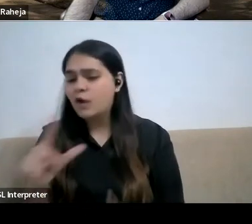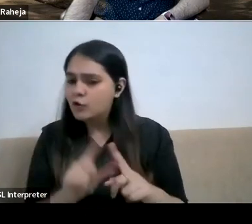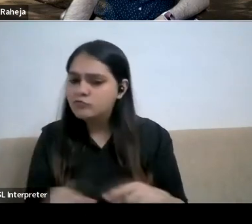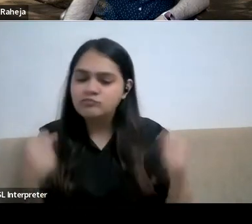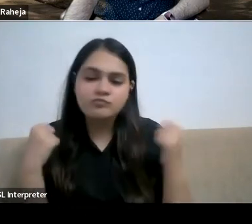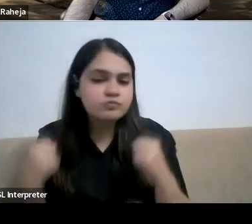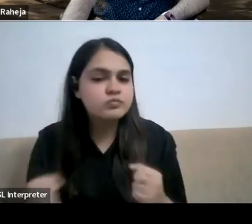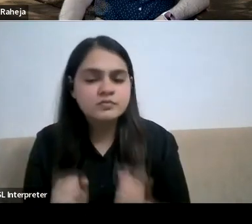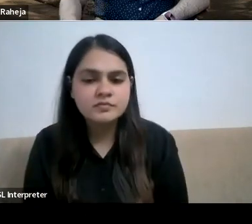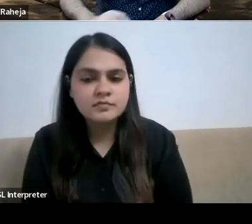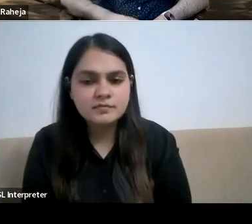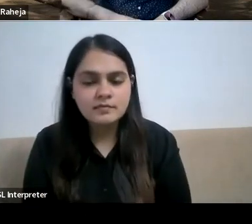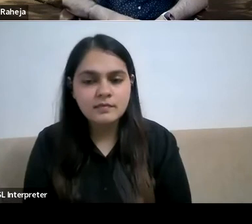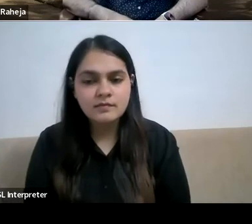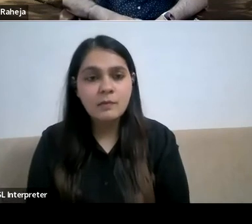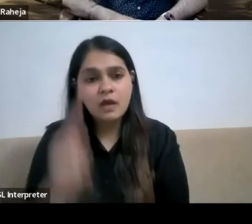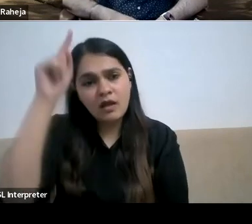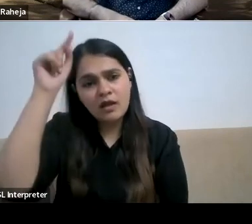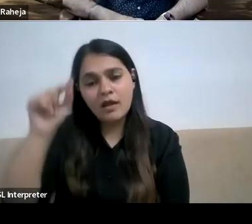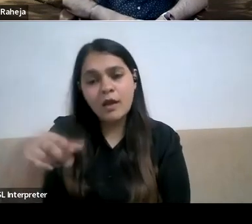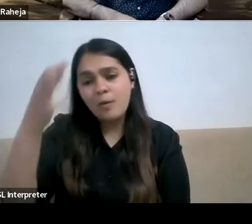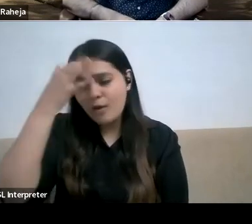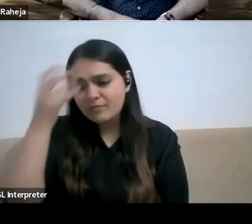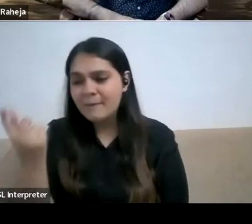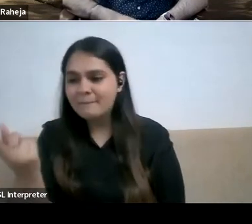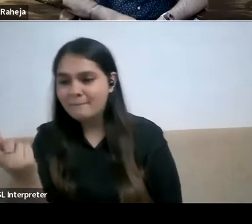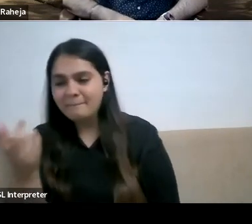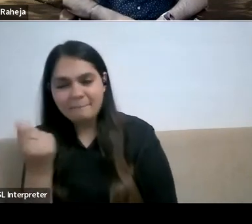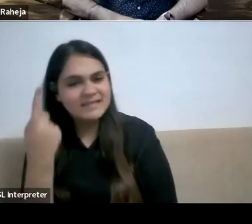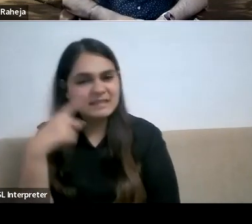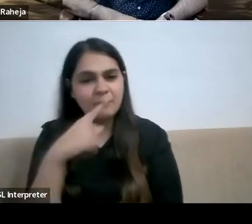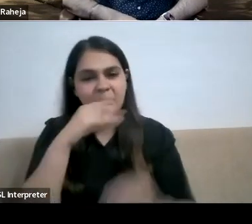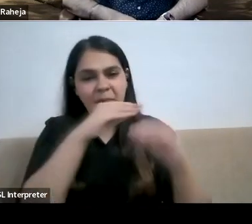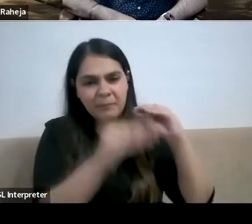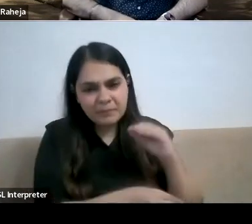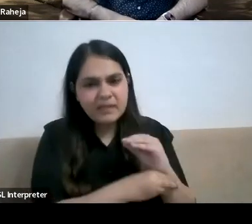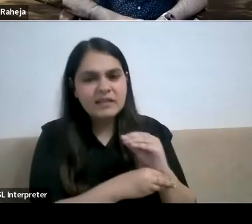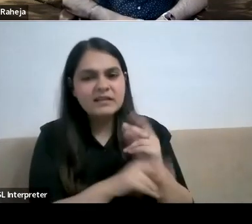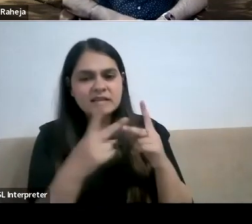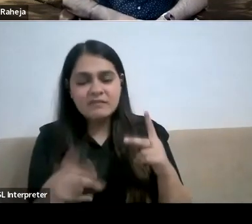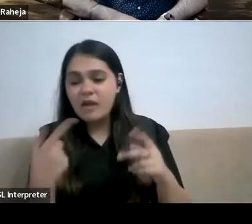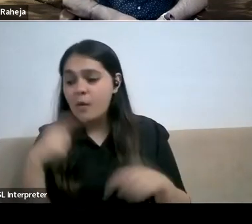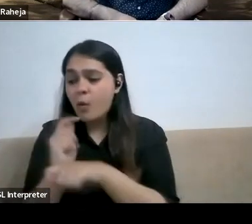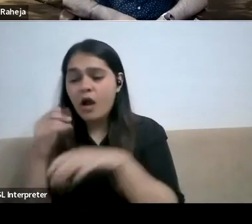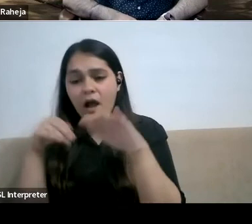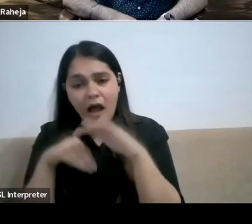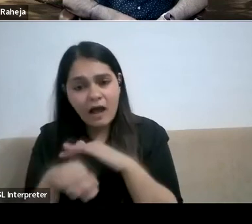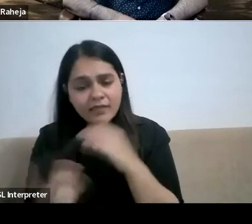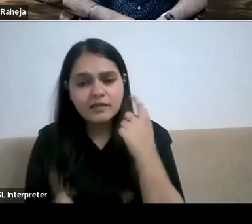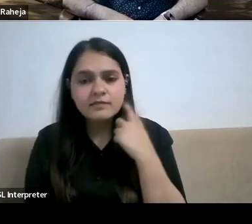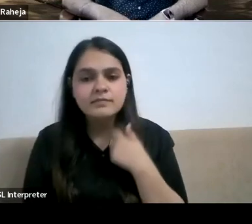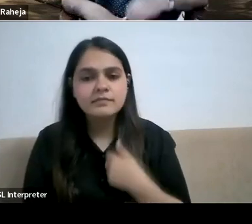Because so many issues, right? Corruption, at the end of the day, you need to get things done at the ground level. You need to have